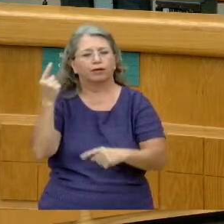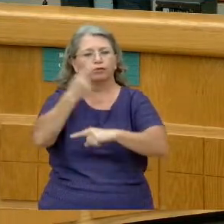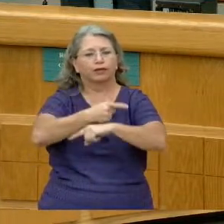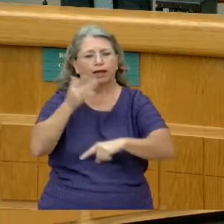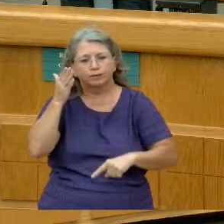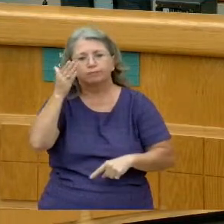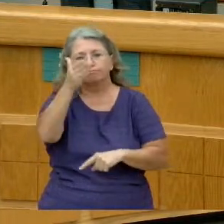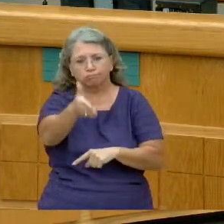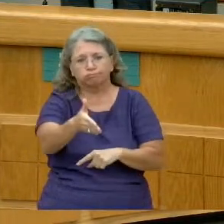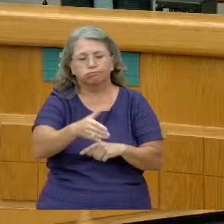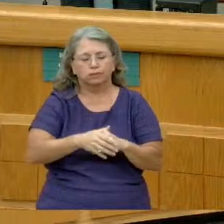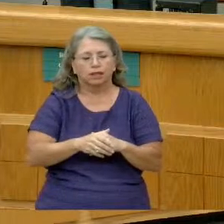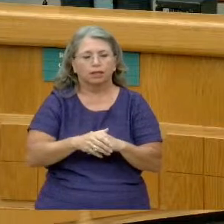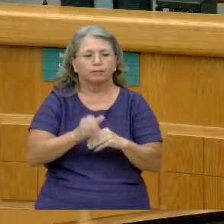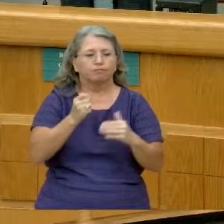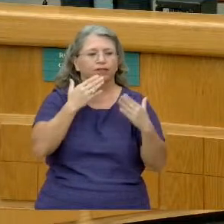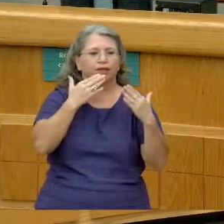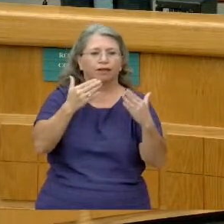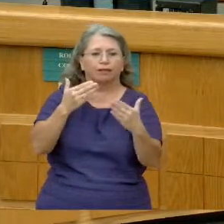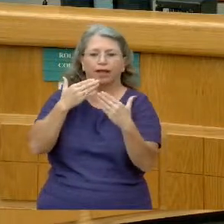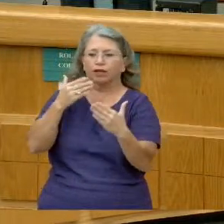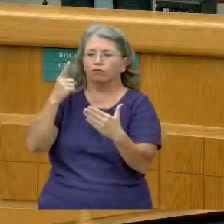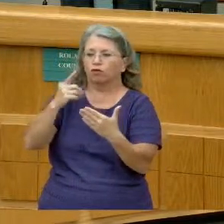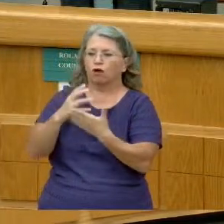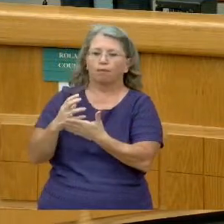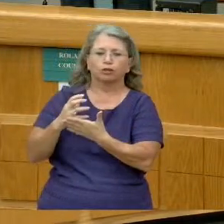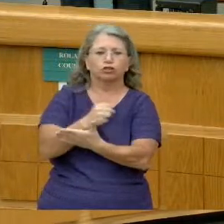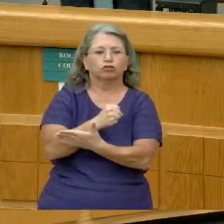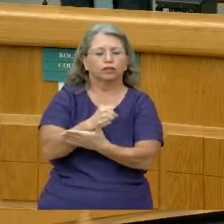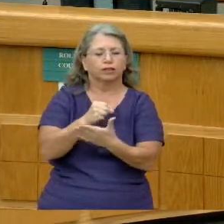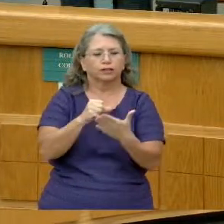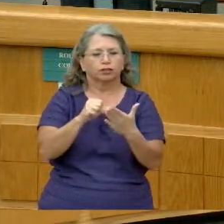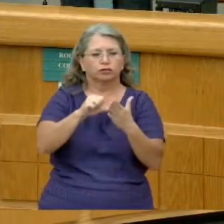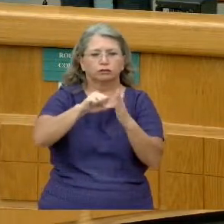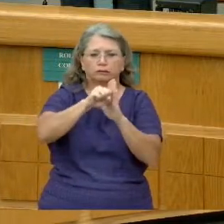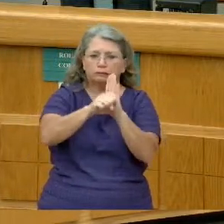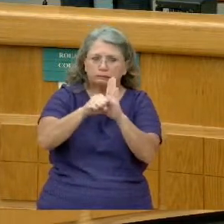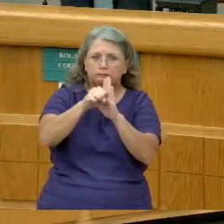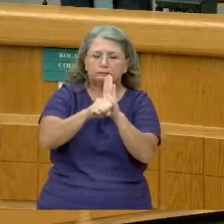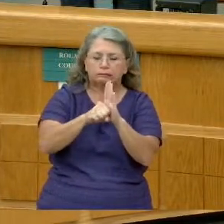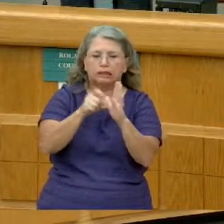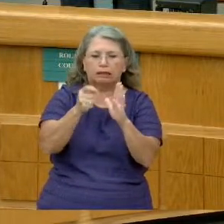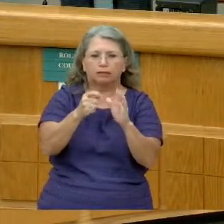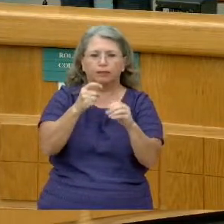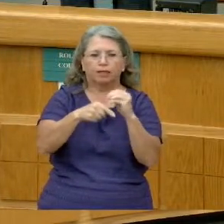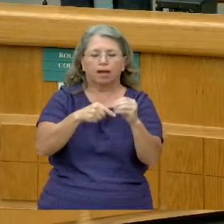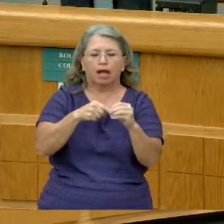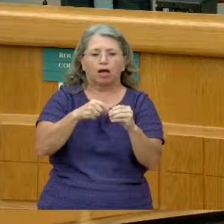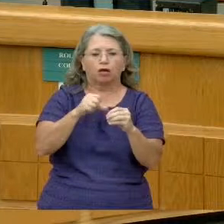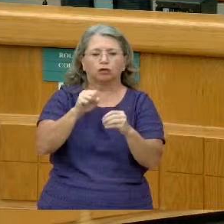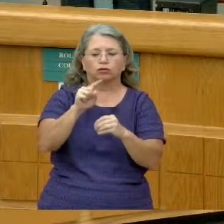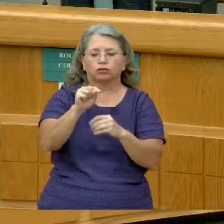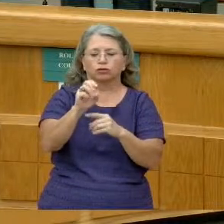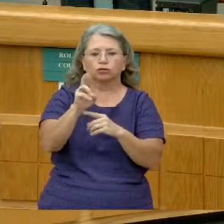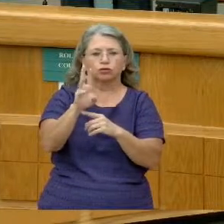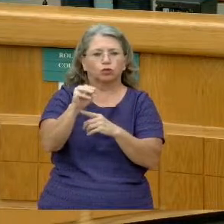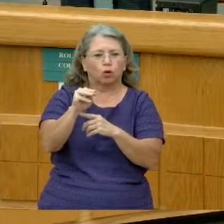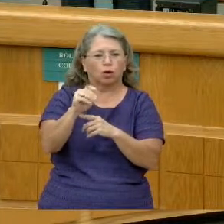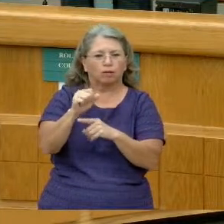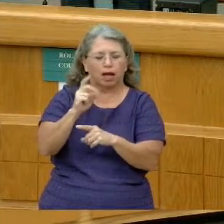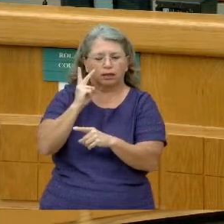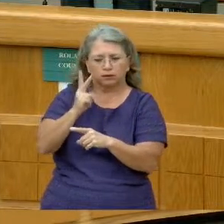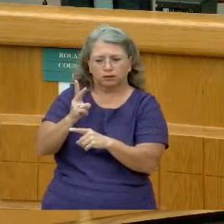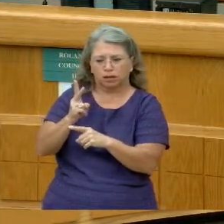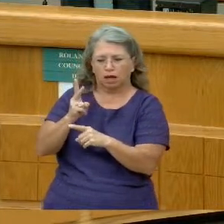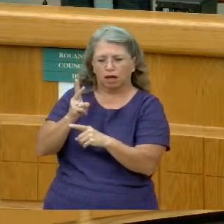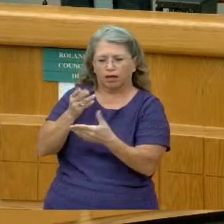the opportunity to drill a little bit about the storm that I see that was over Cuba last night